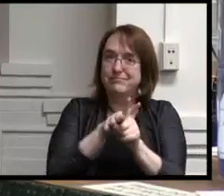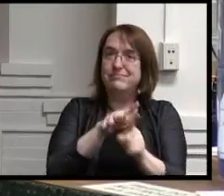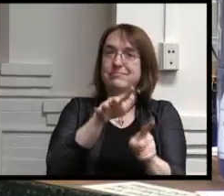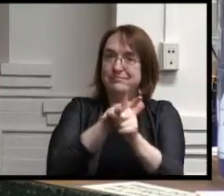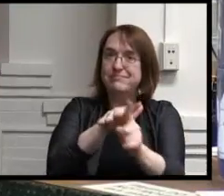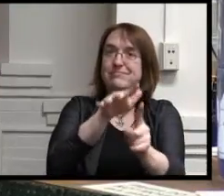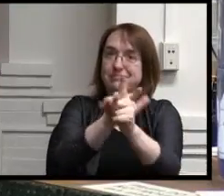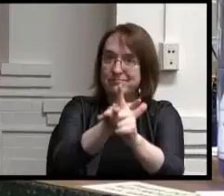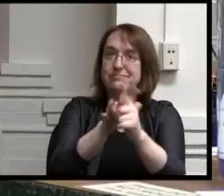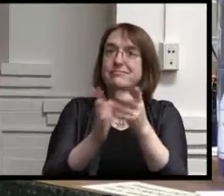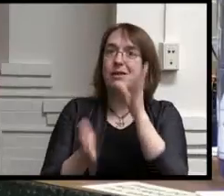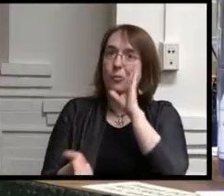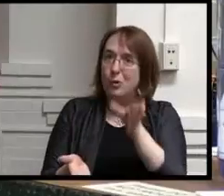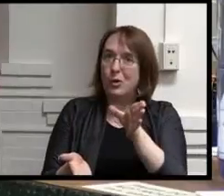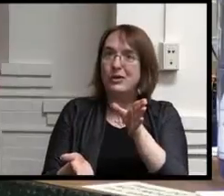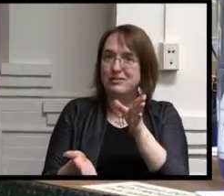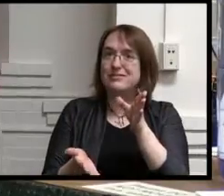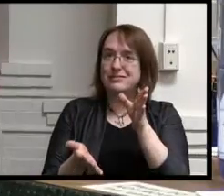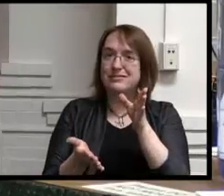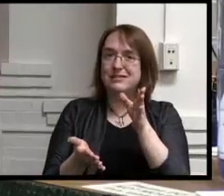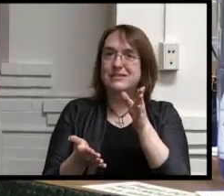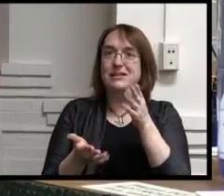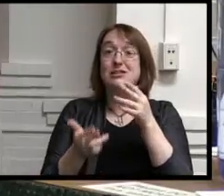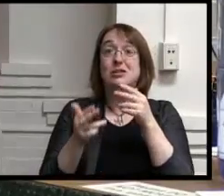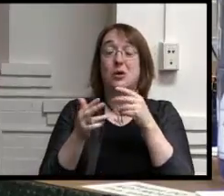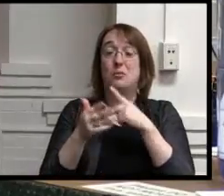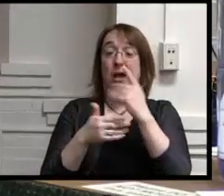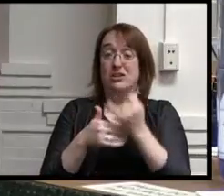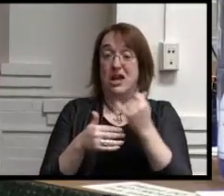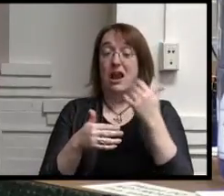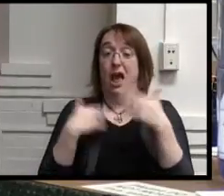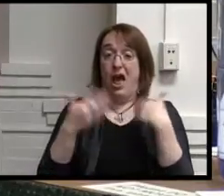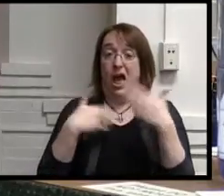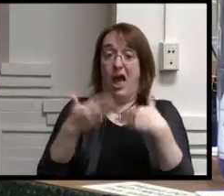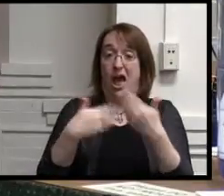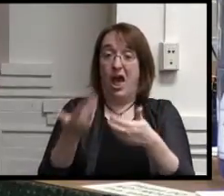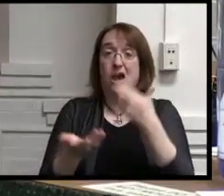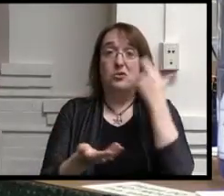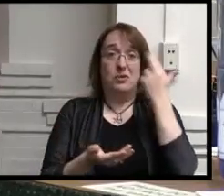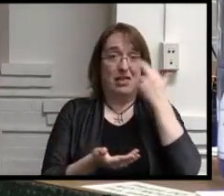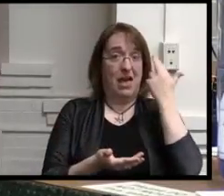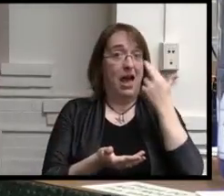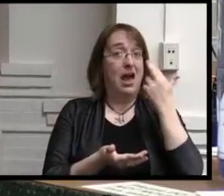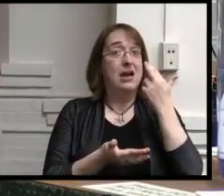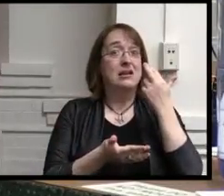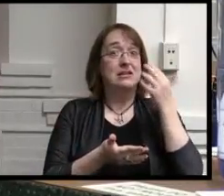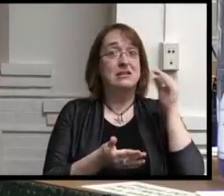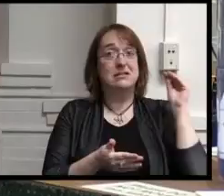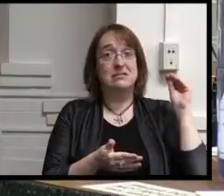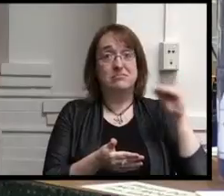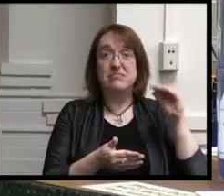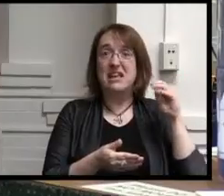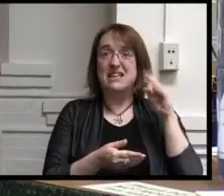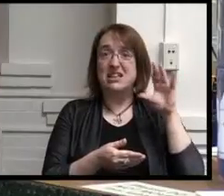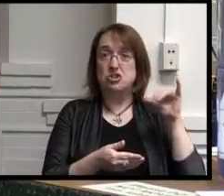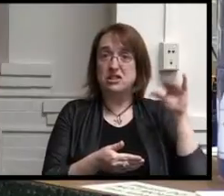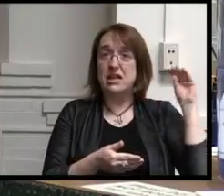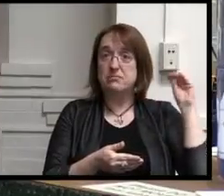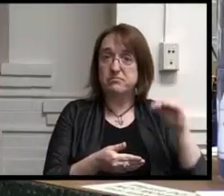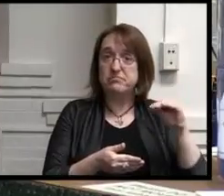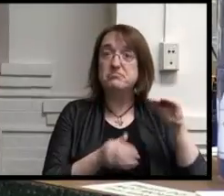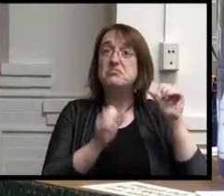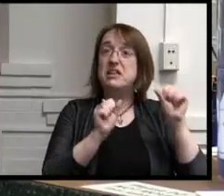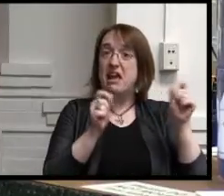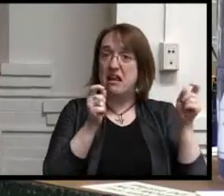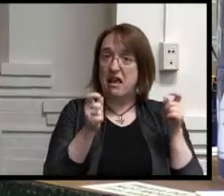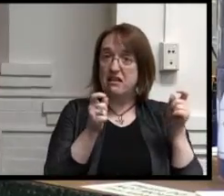coming back from time to time as we got deep enough into the job to know that there was sufficient contingency to be able to handle